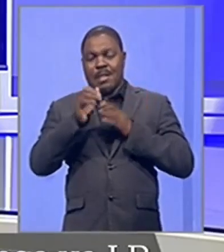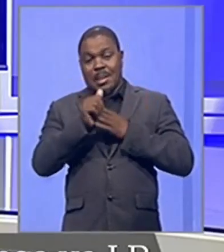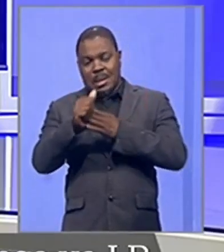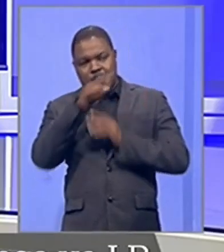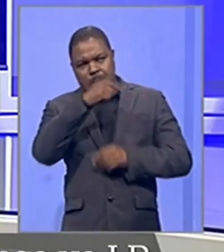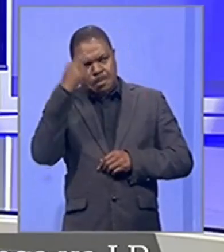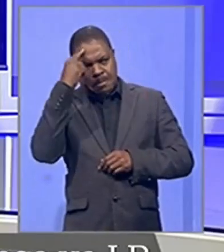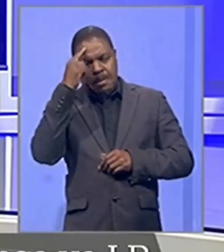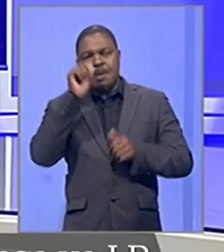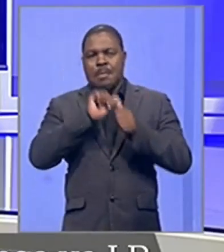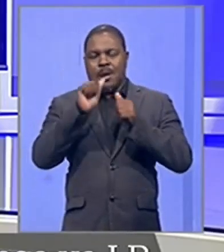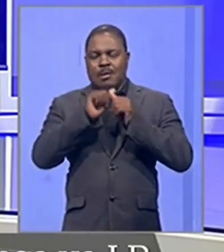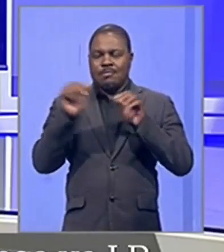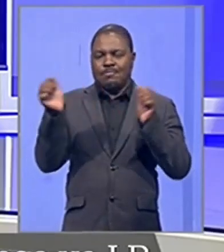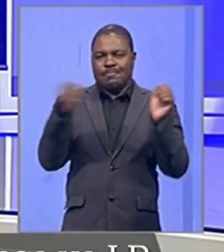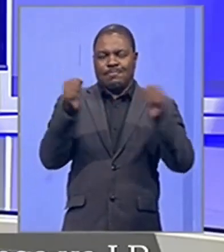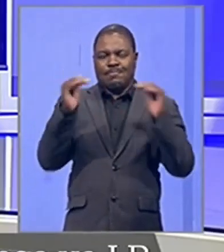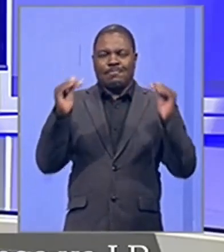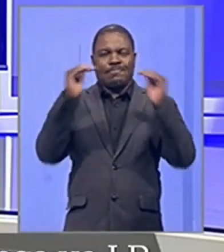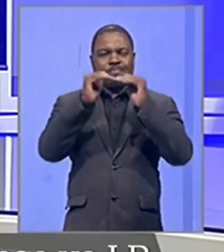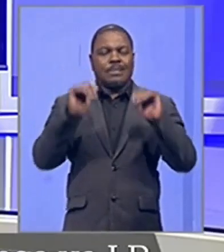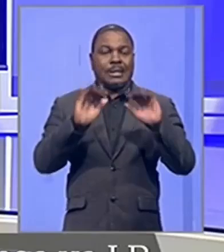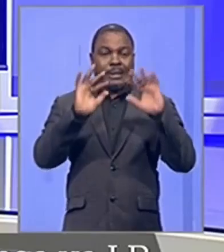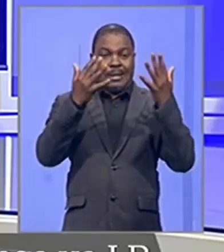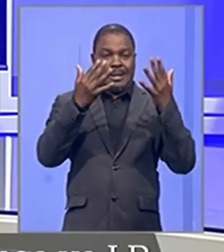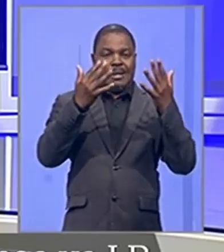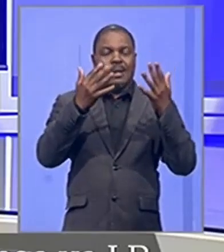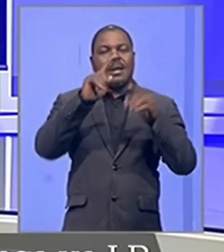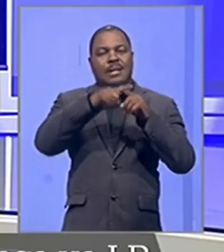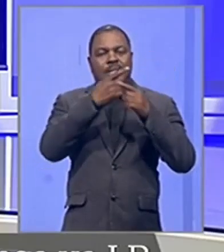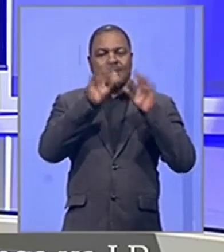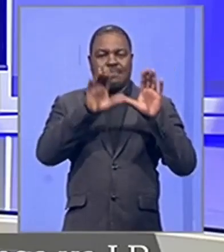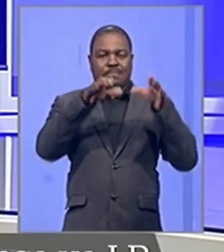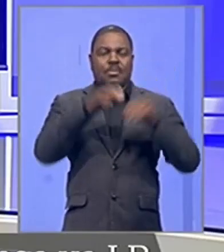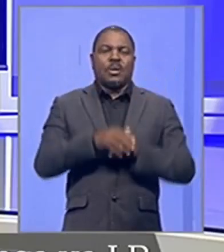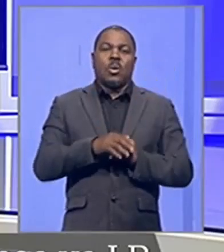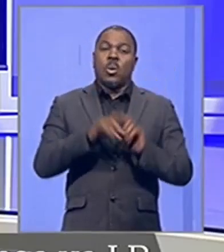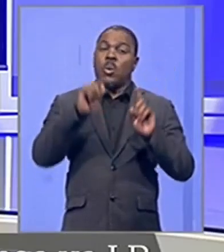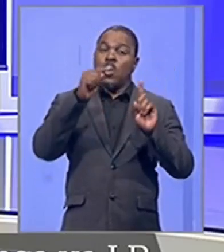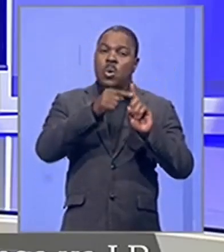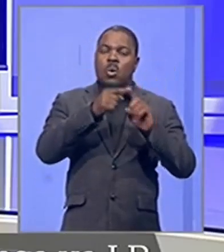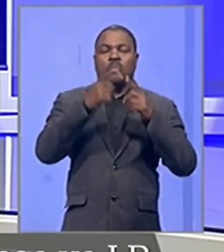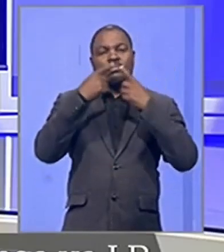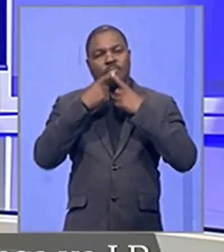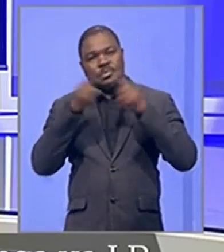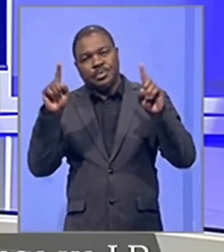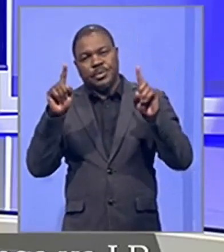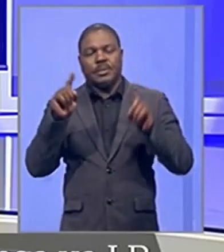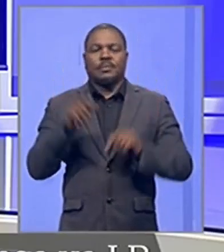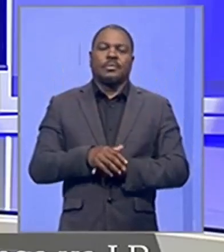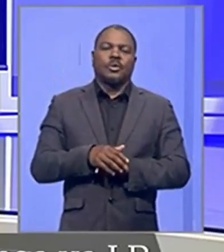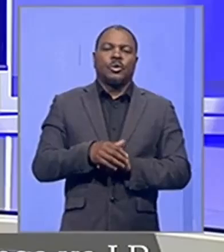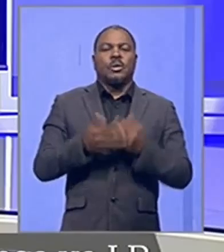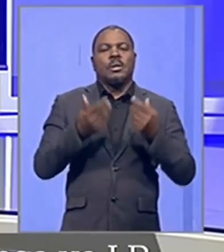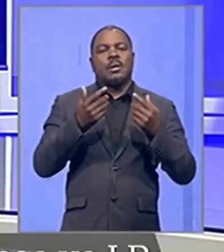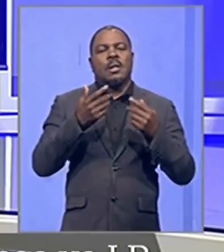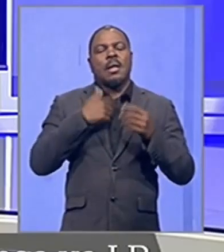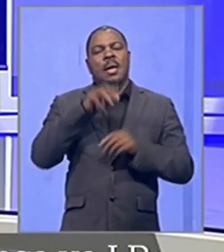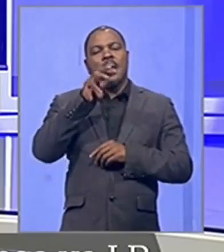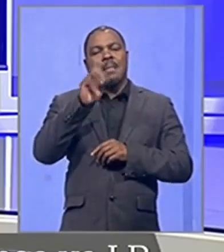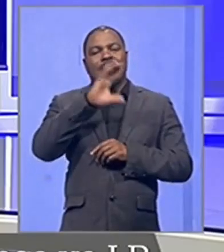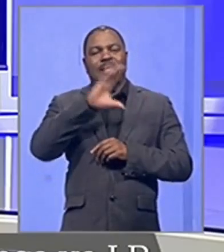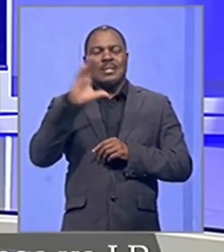hlohleleditše sephetho sa go kgetha maloko a 10 a kabinete. Ramathuba o tsebišitše malekgotlaphethiši ka